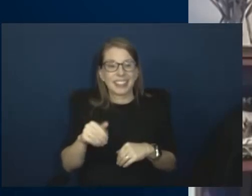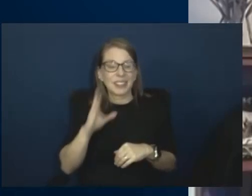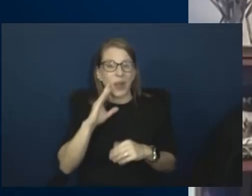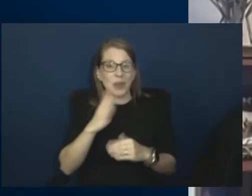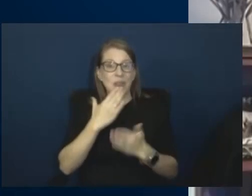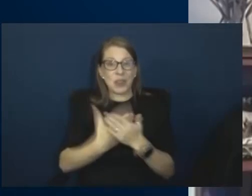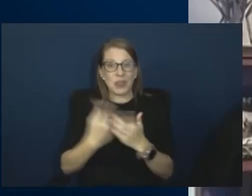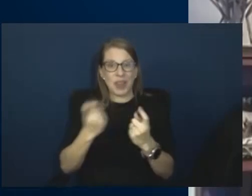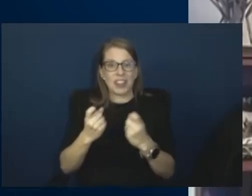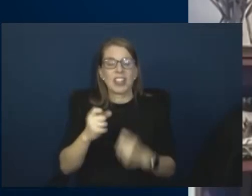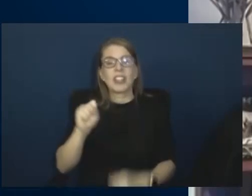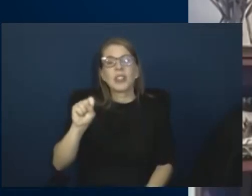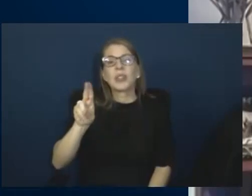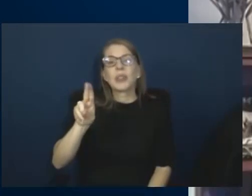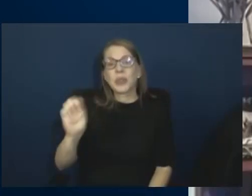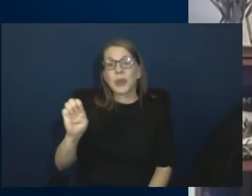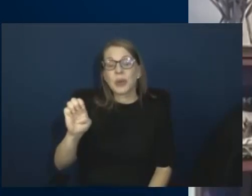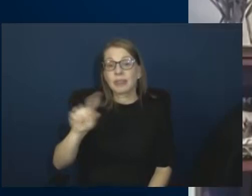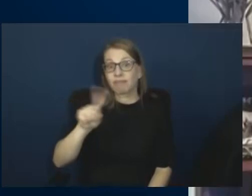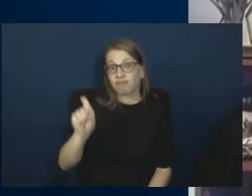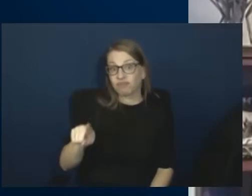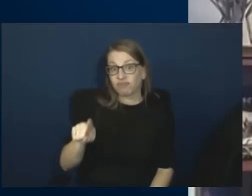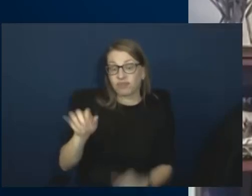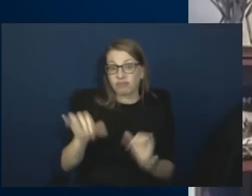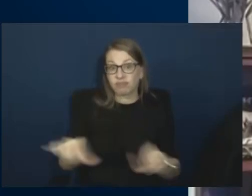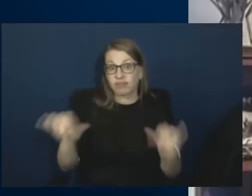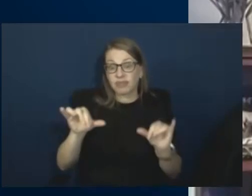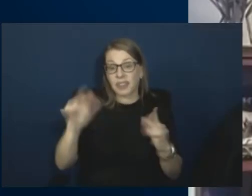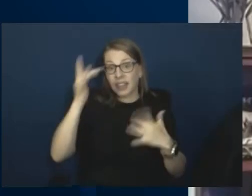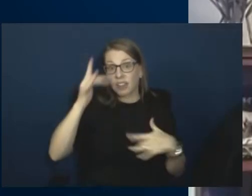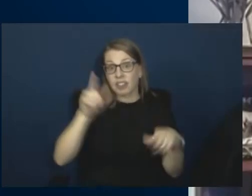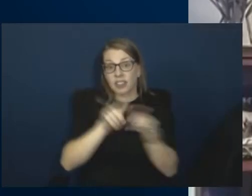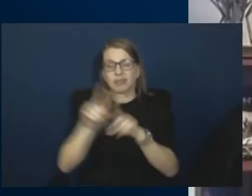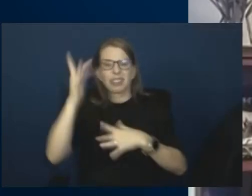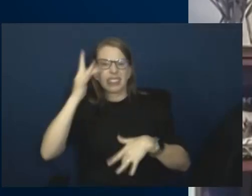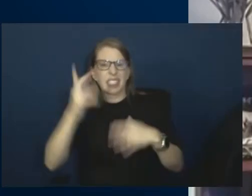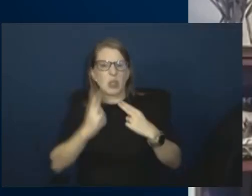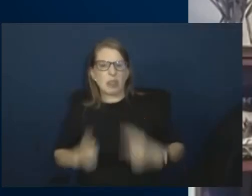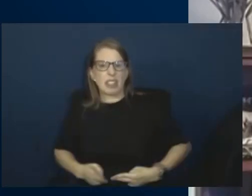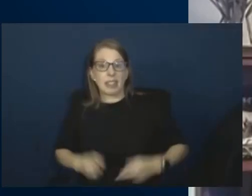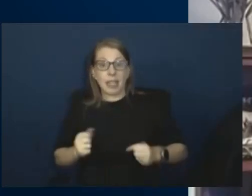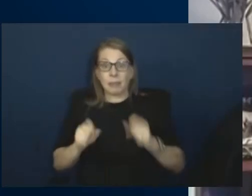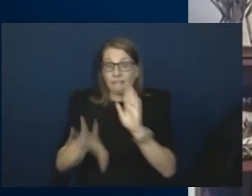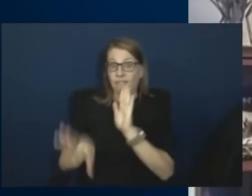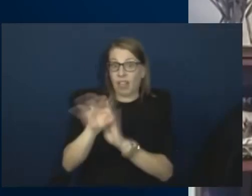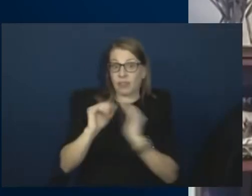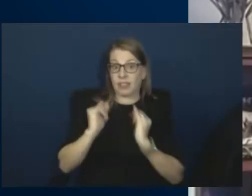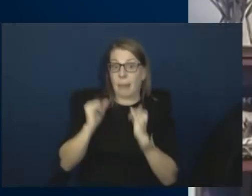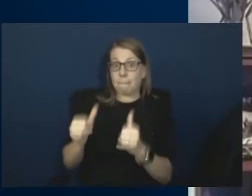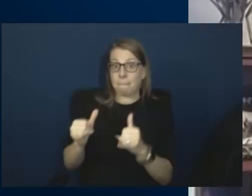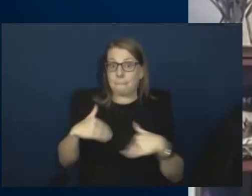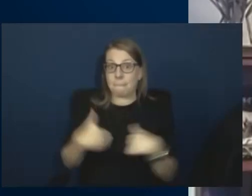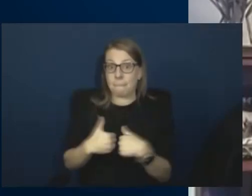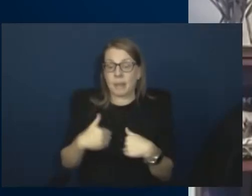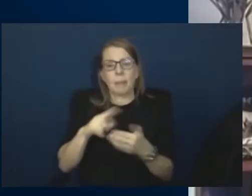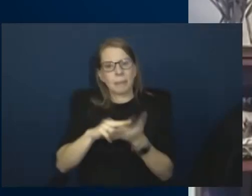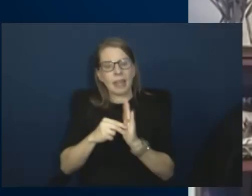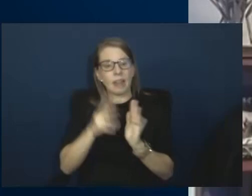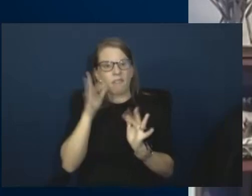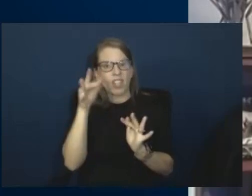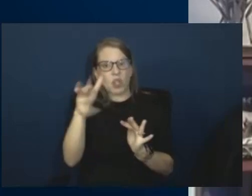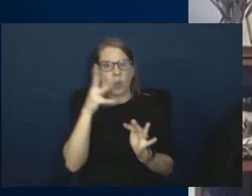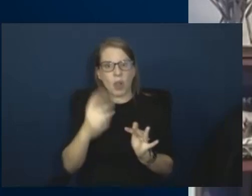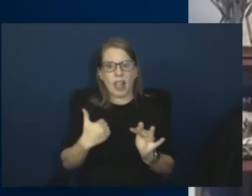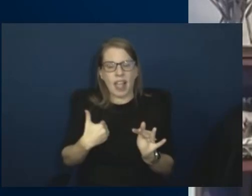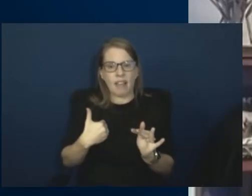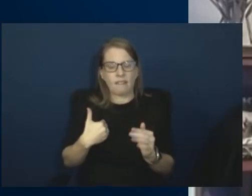Sue says, is it common that illnesses and diseases in humans can also be found in animals? Does this mean that we will eventually need to have our pets